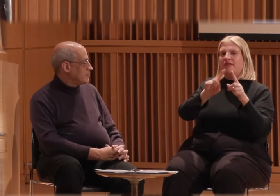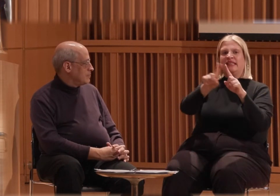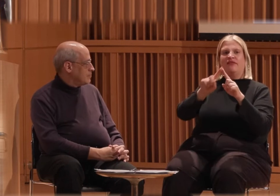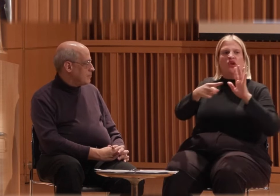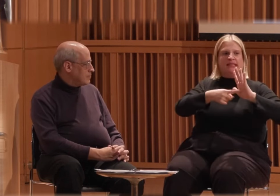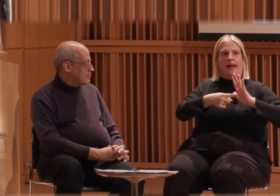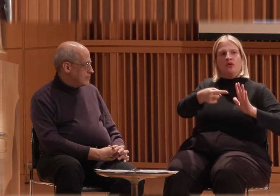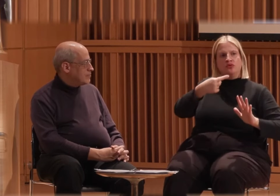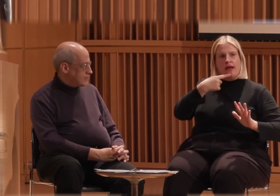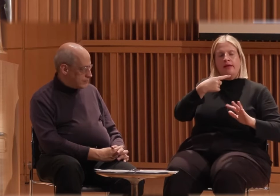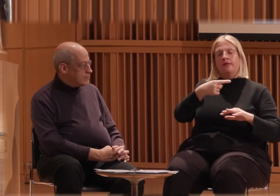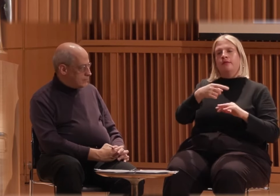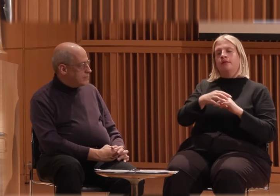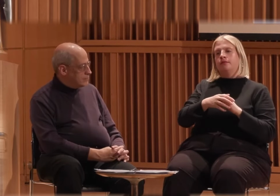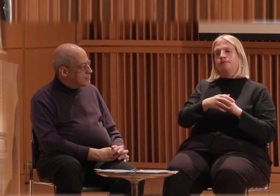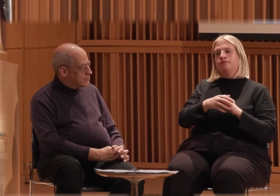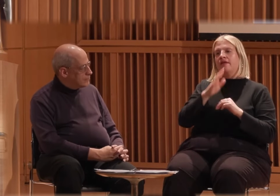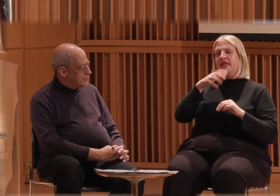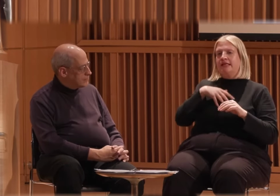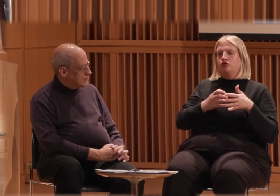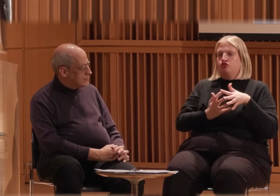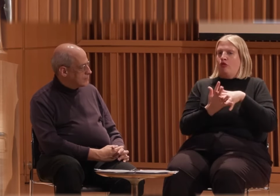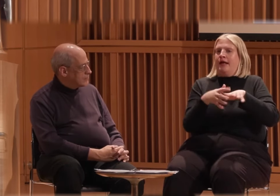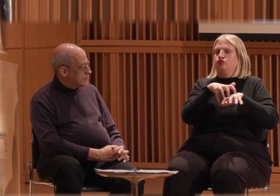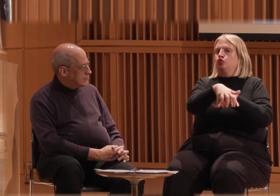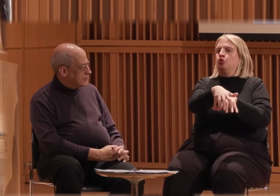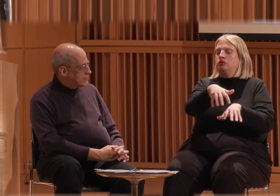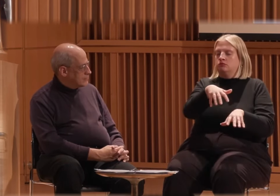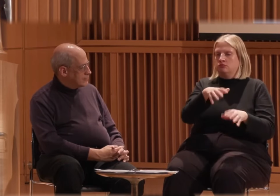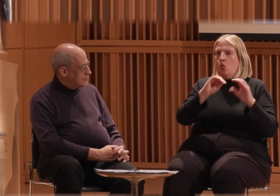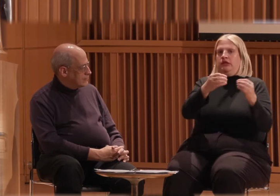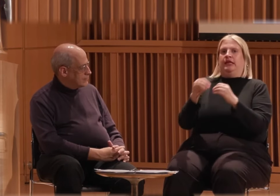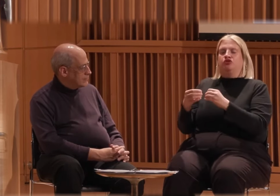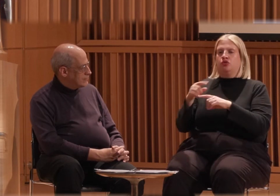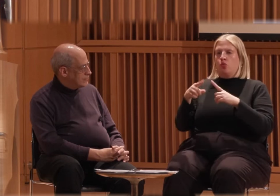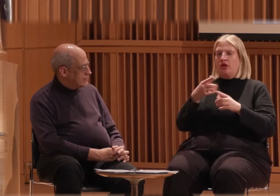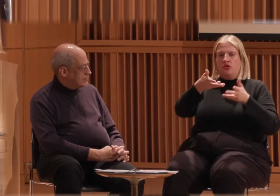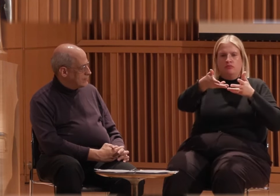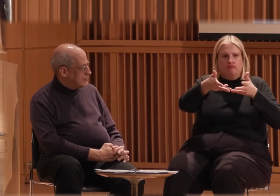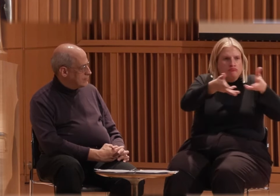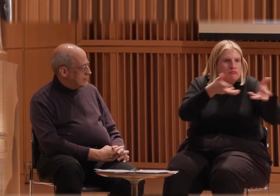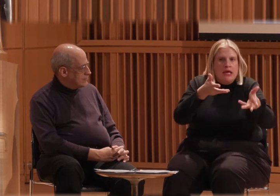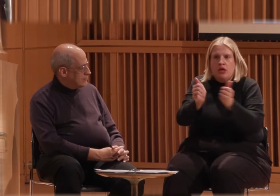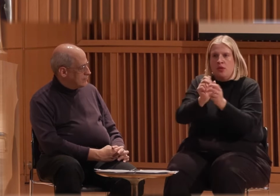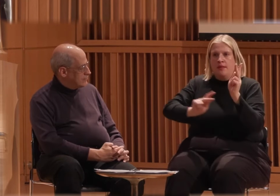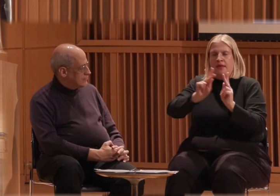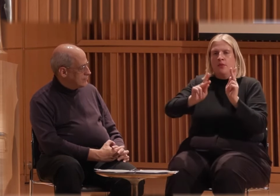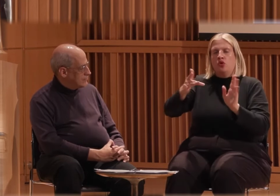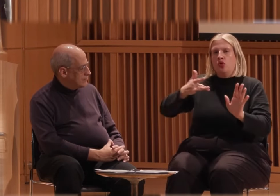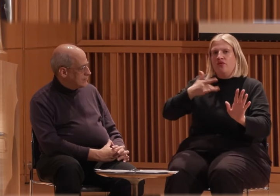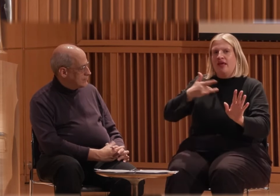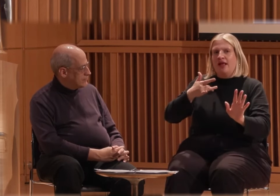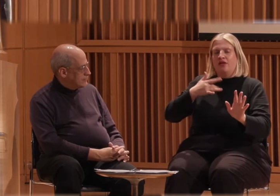you gave, ideally, when we're in conversations with people, we get compelling, with